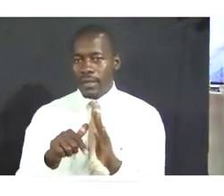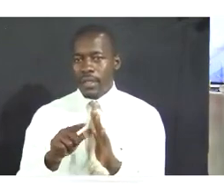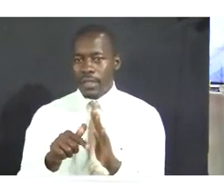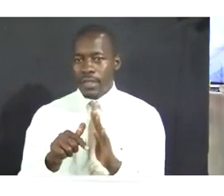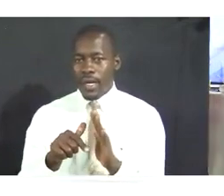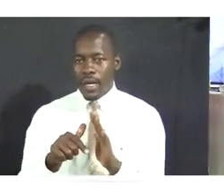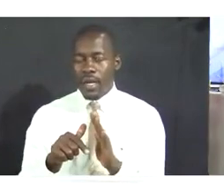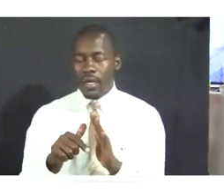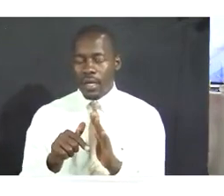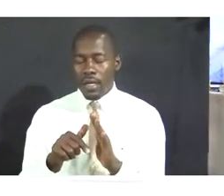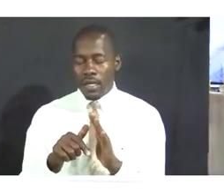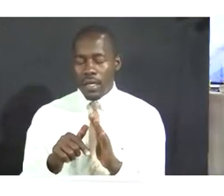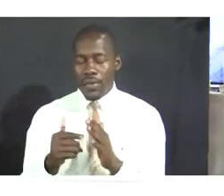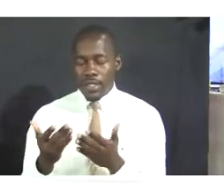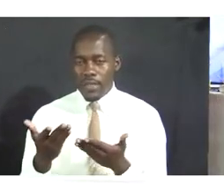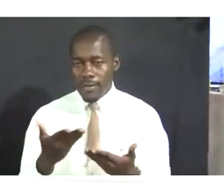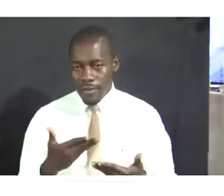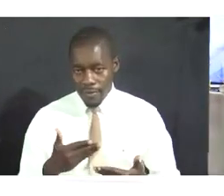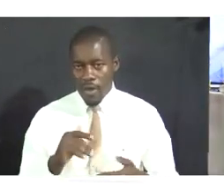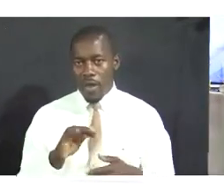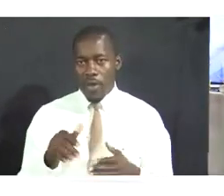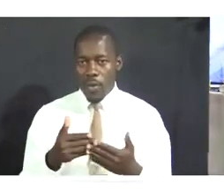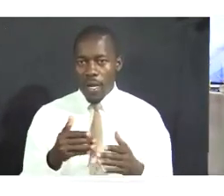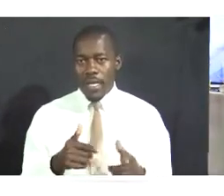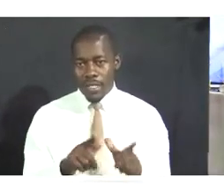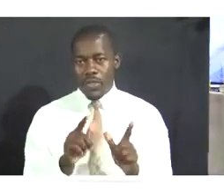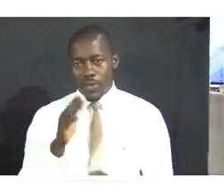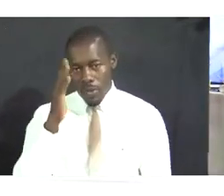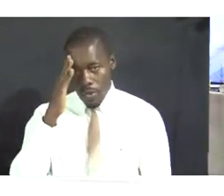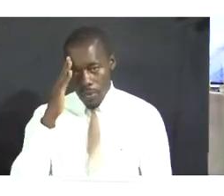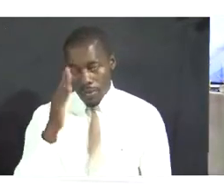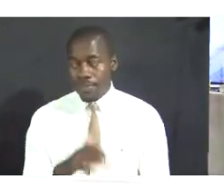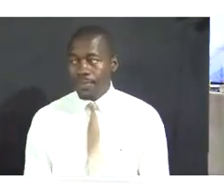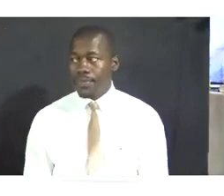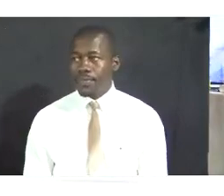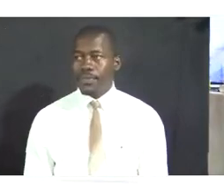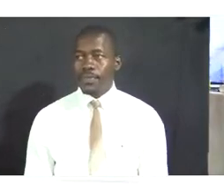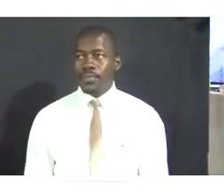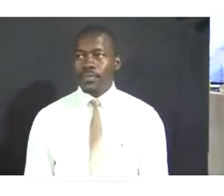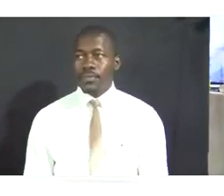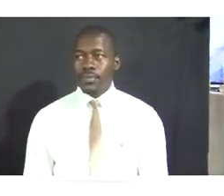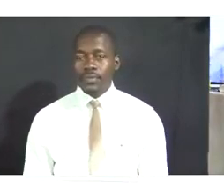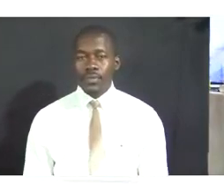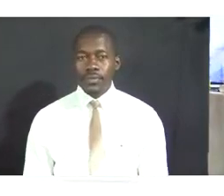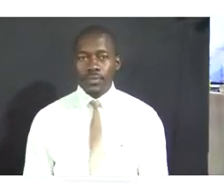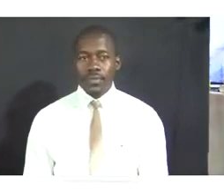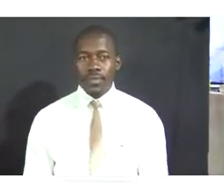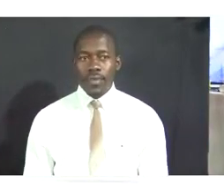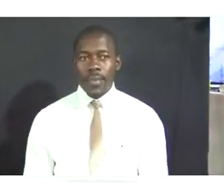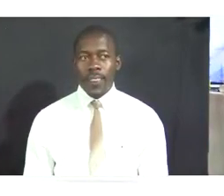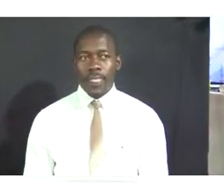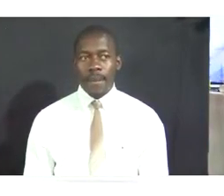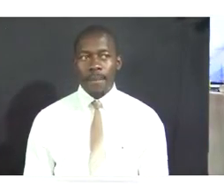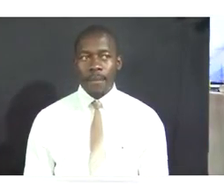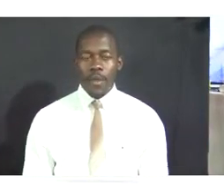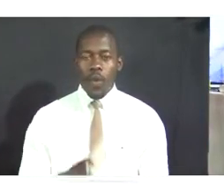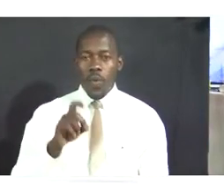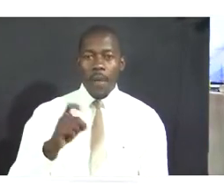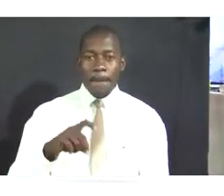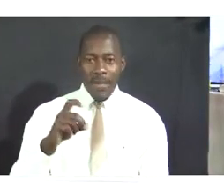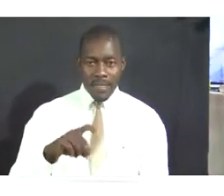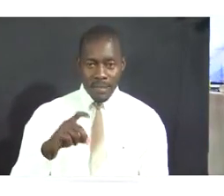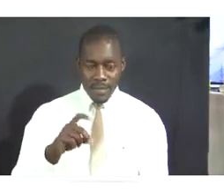at we will let you know when we will take the comments. We are being told that we need to take